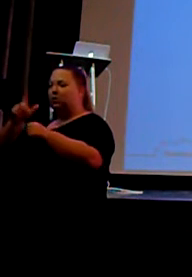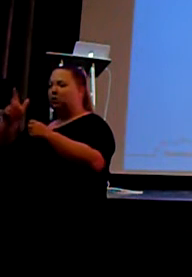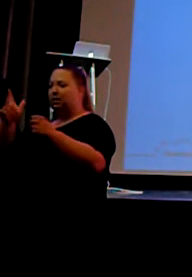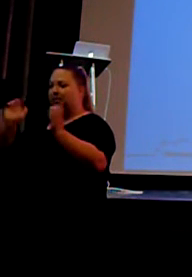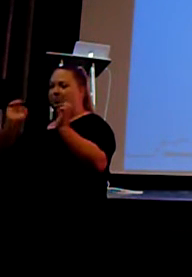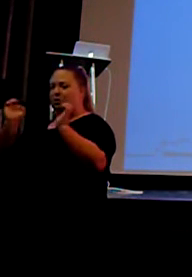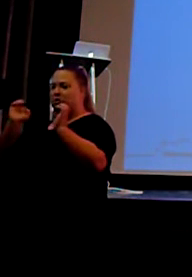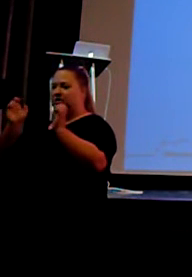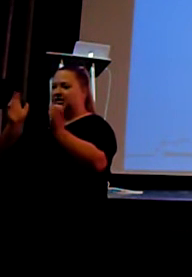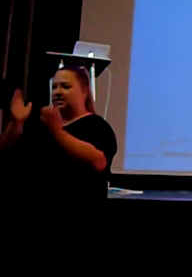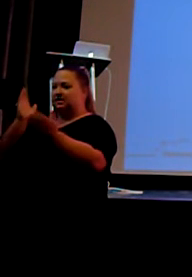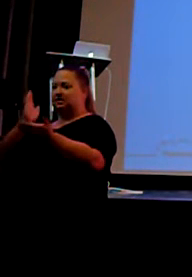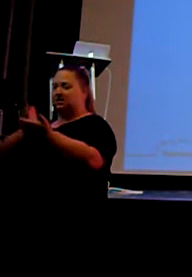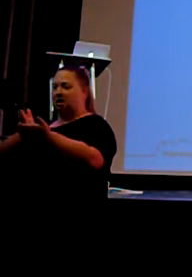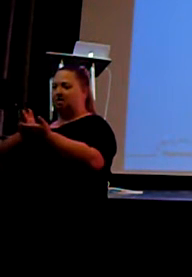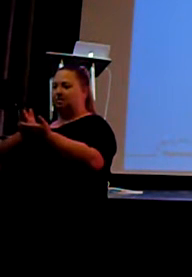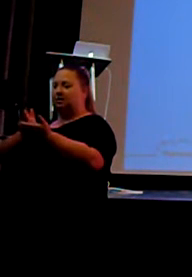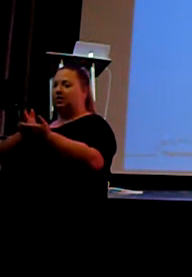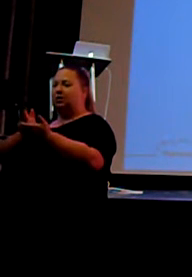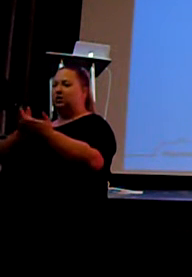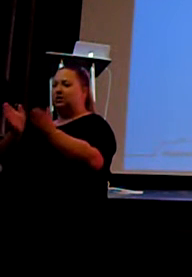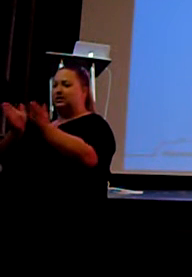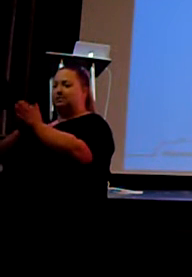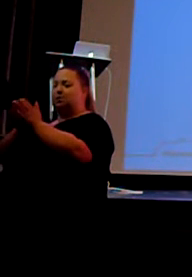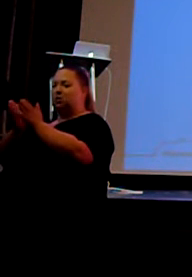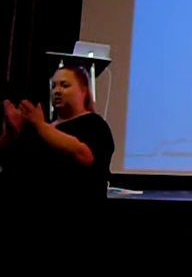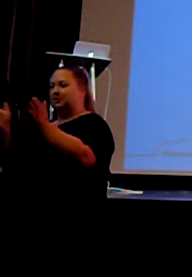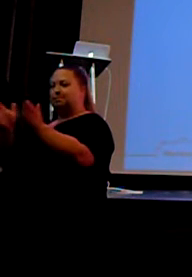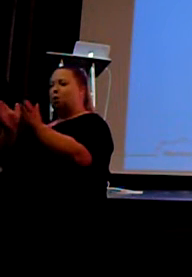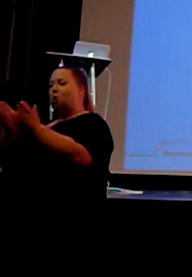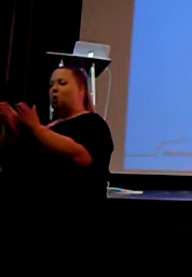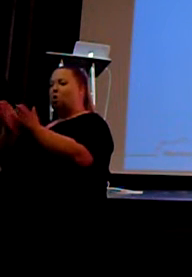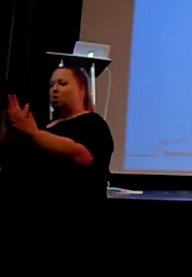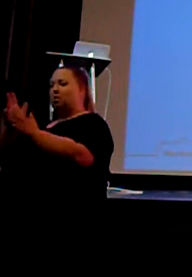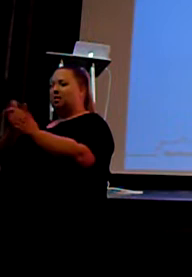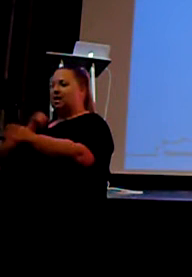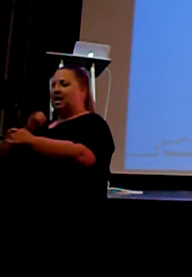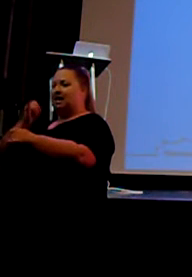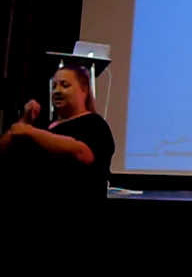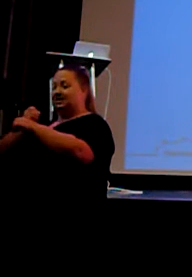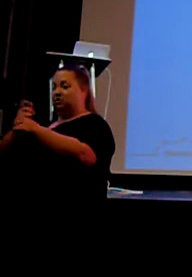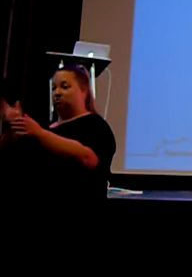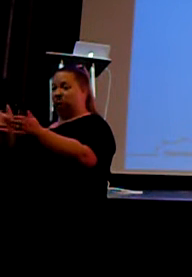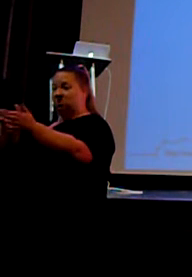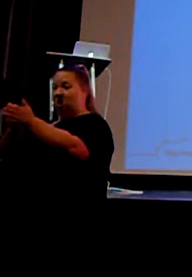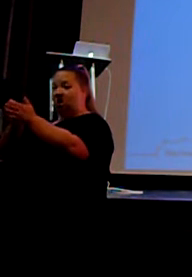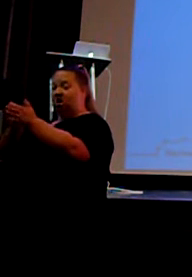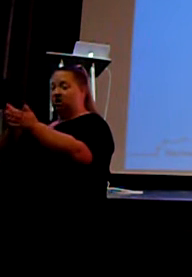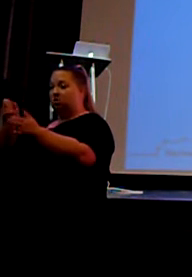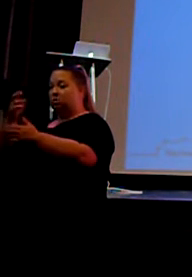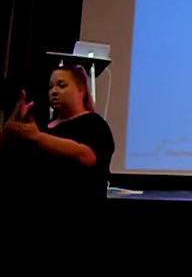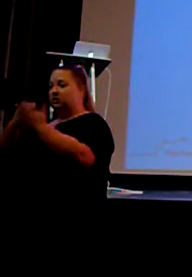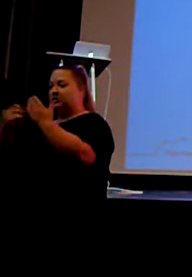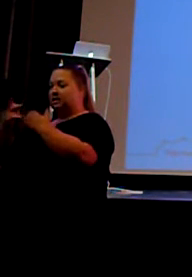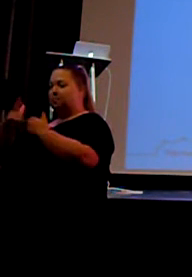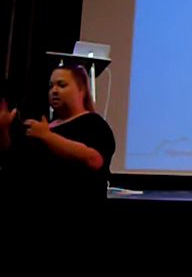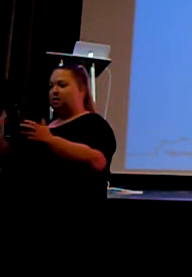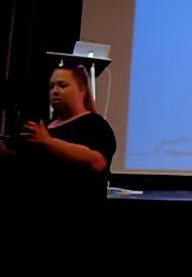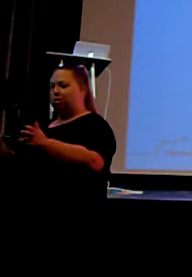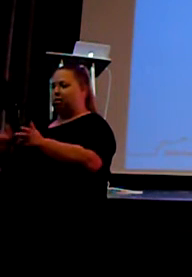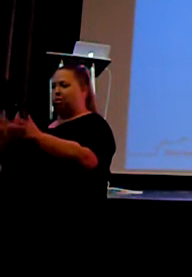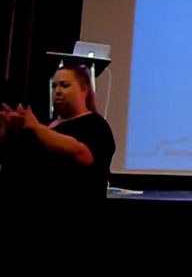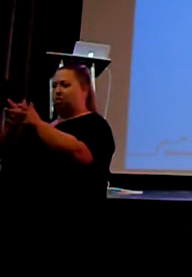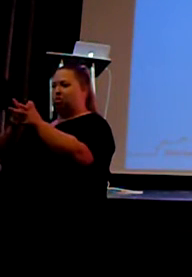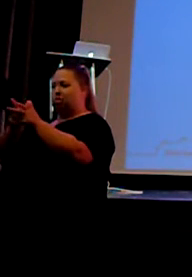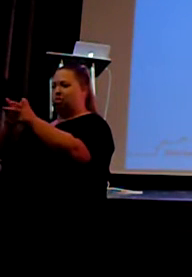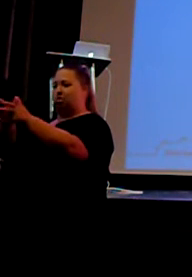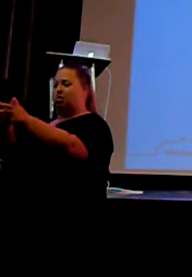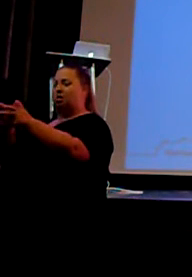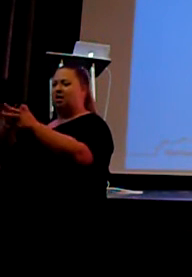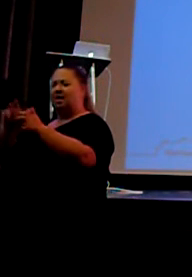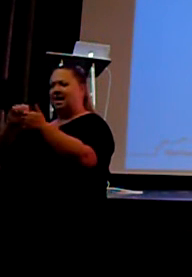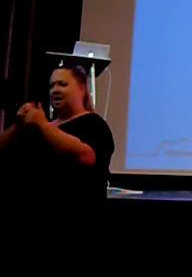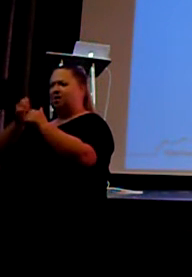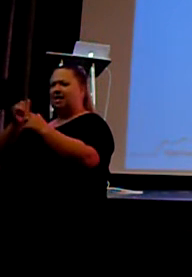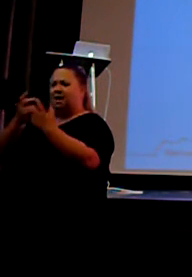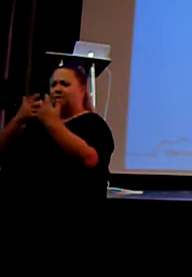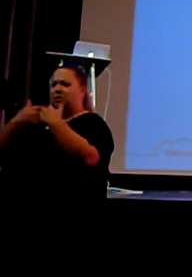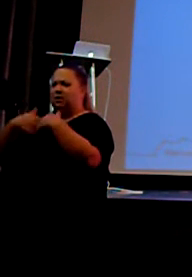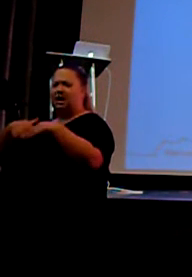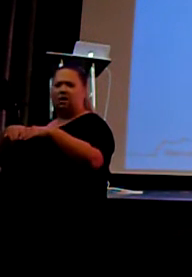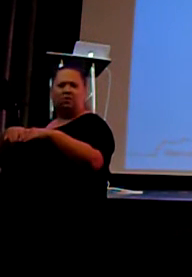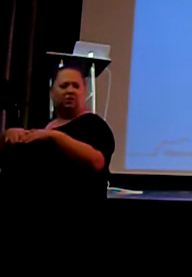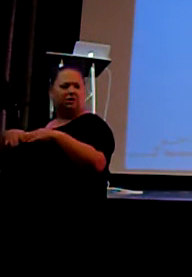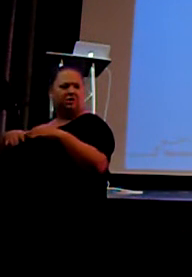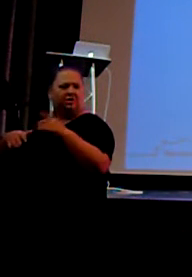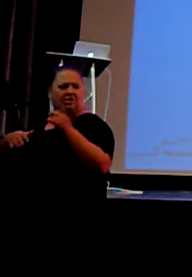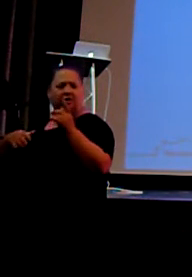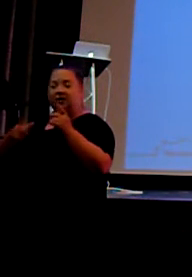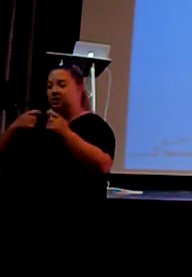small island on our way, did you actually dock, or did somebody come out to the ship, or how did that work? No, we